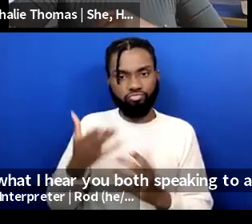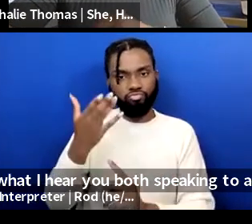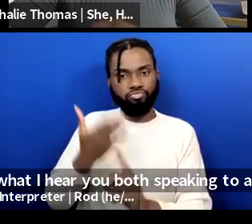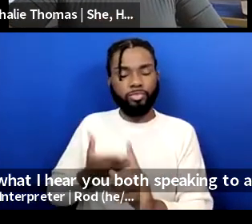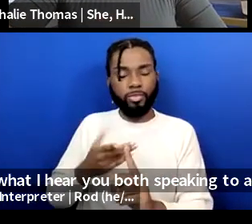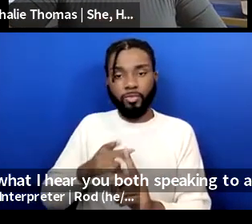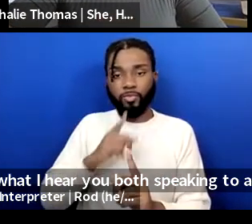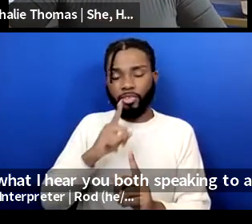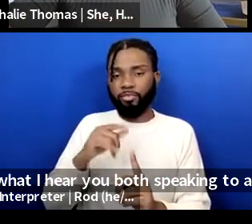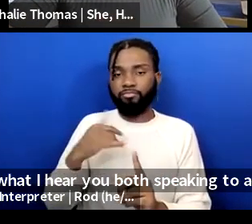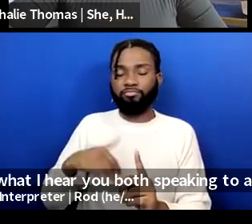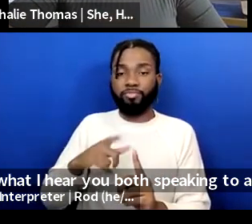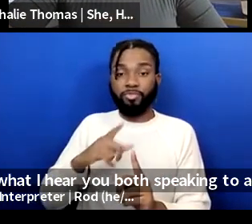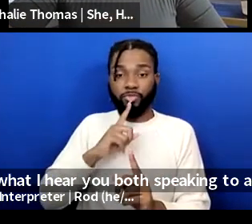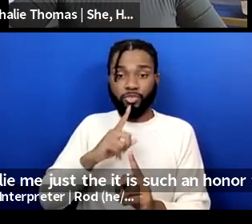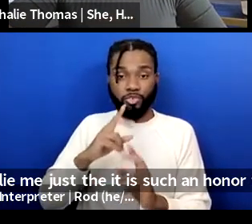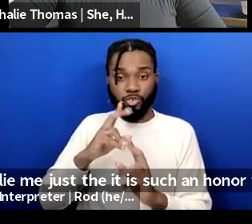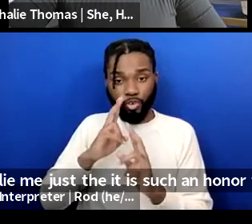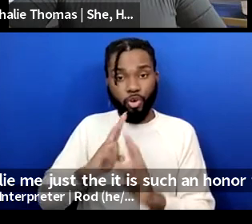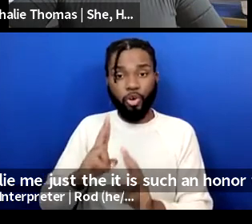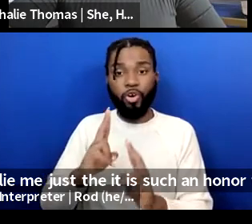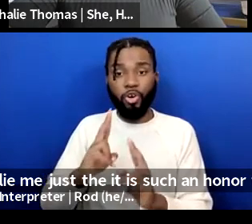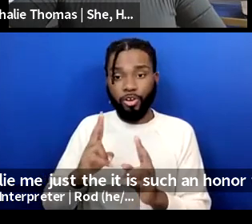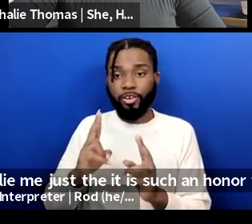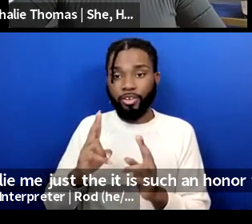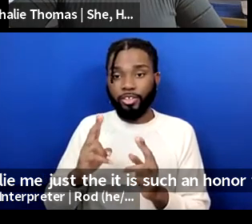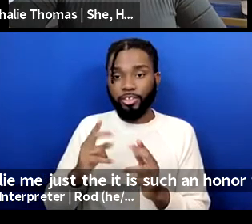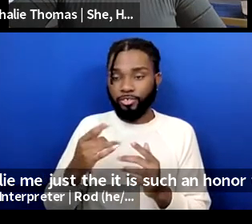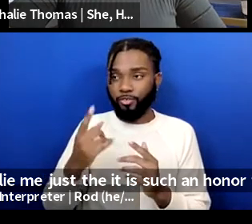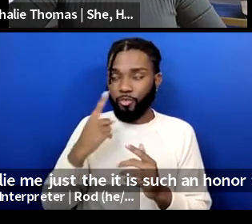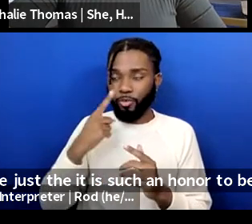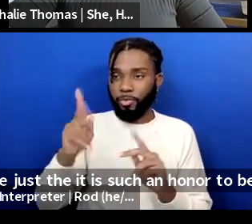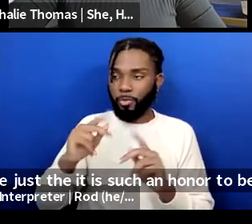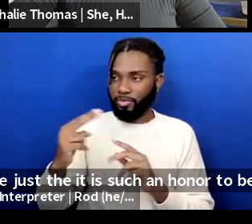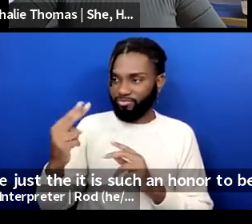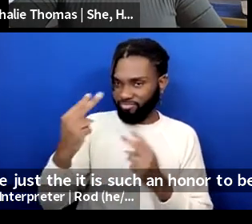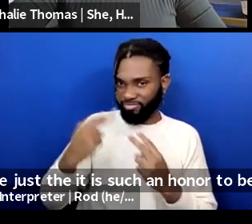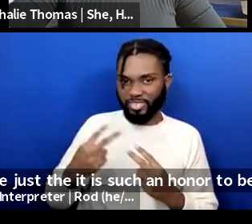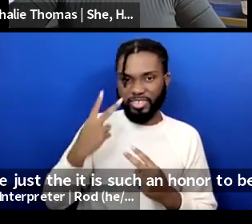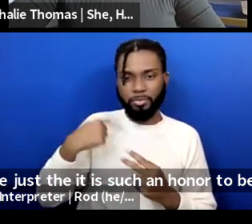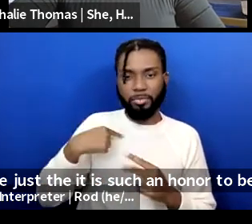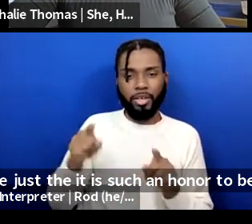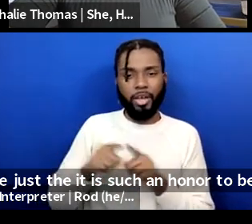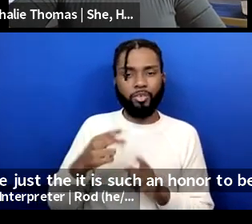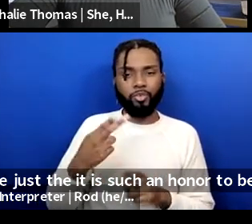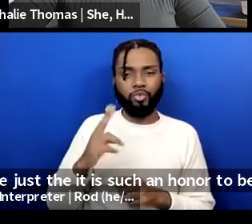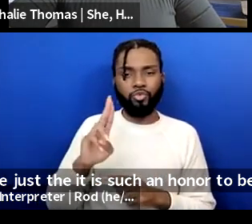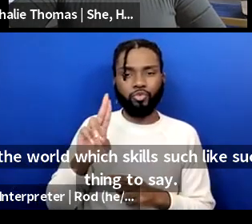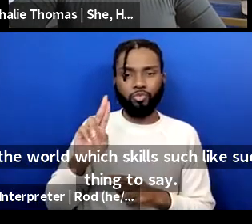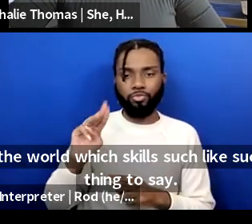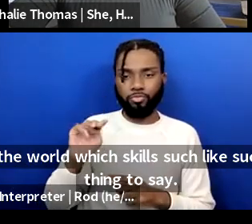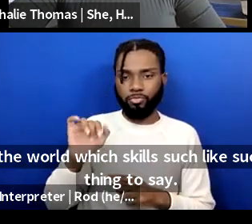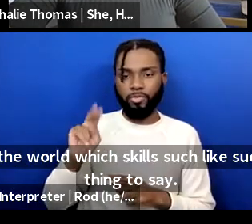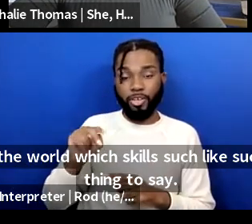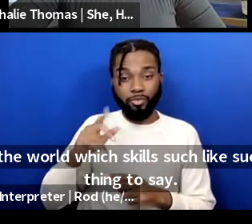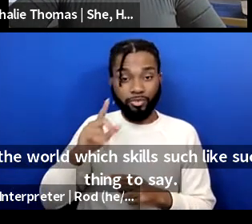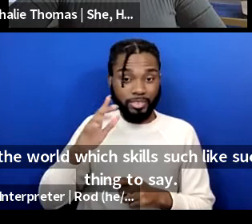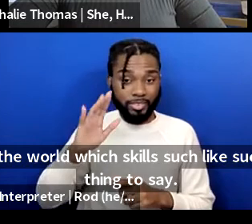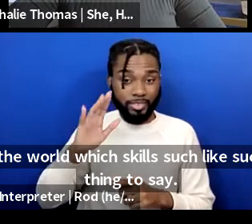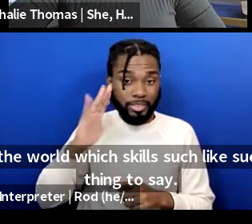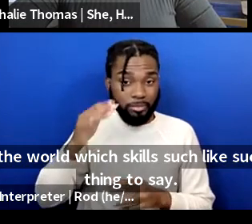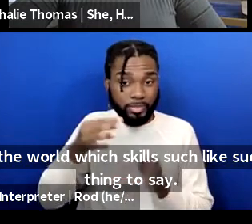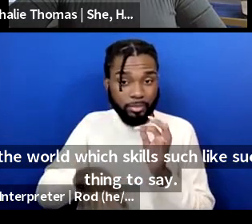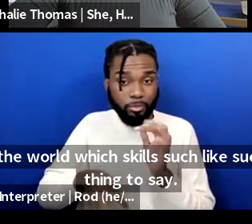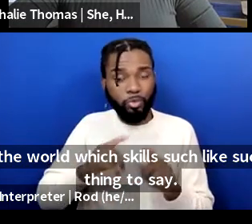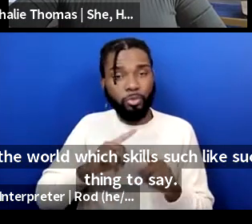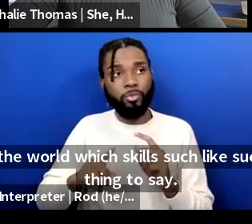an honor to be met as a human in the world, which feels such a simple thing to say. But truly, when I'm actually